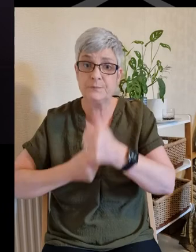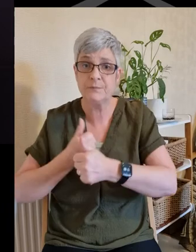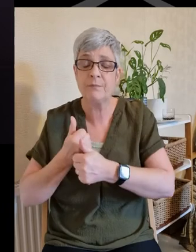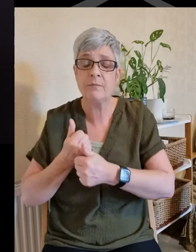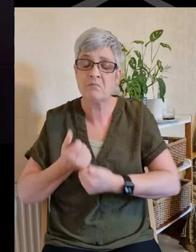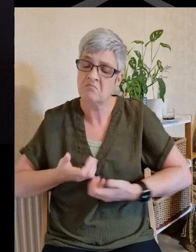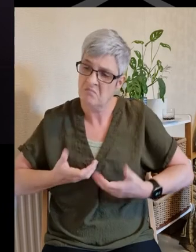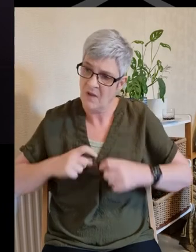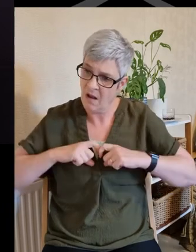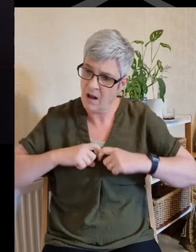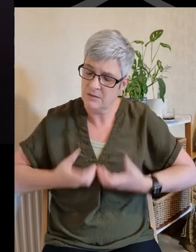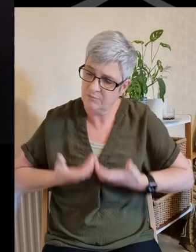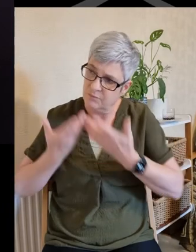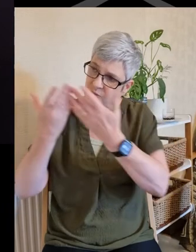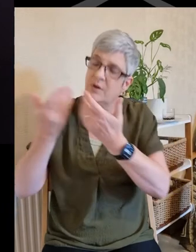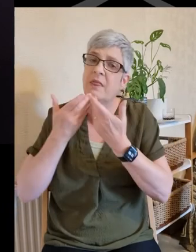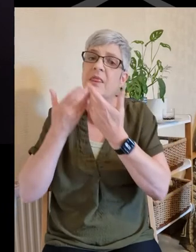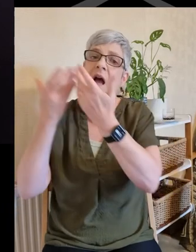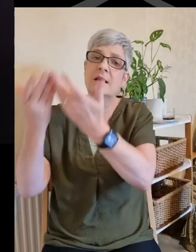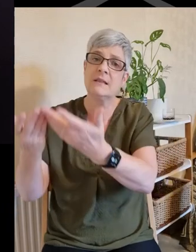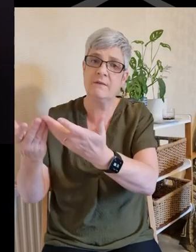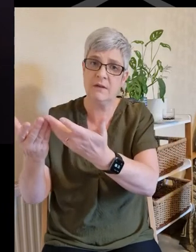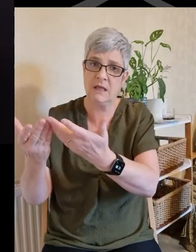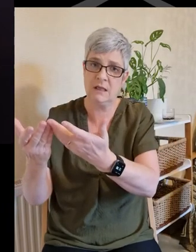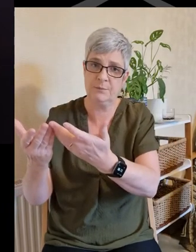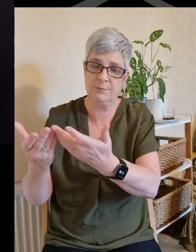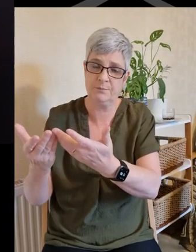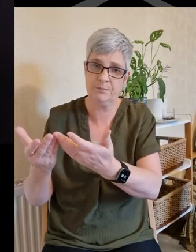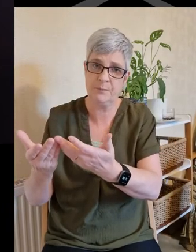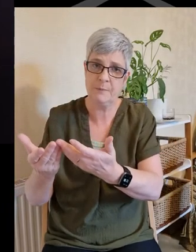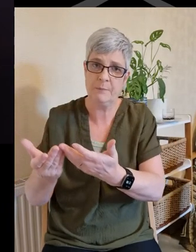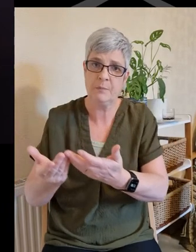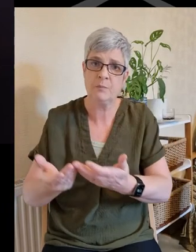We lift our hearts to you in thanksgiving.